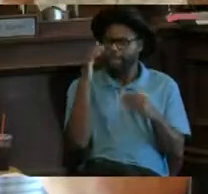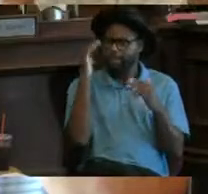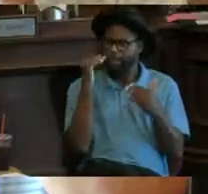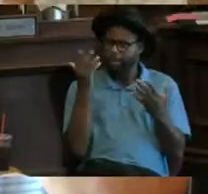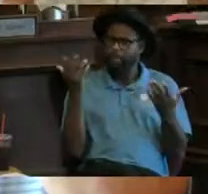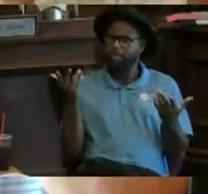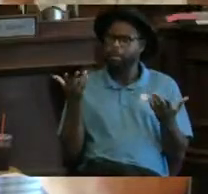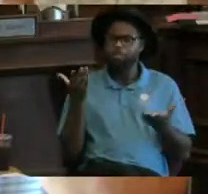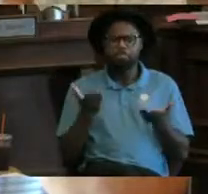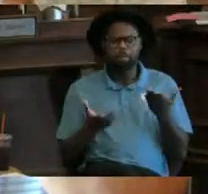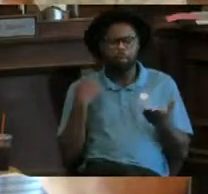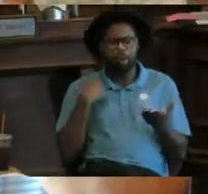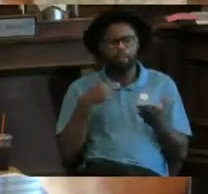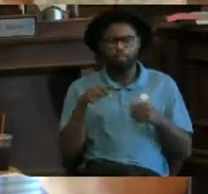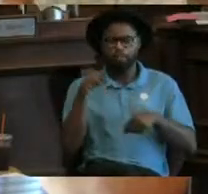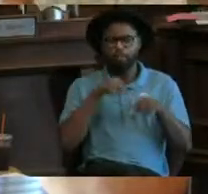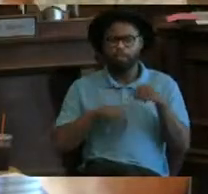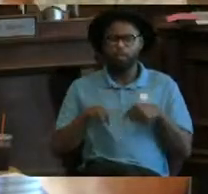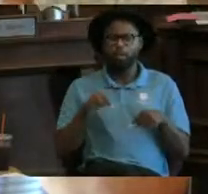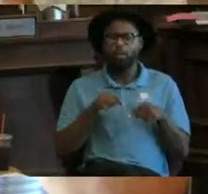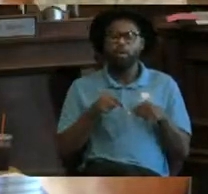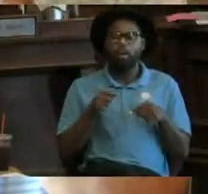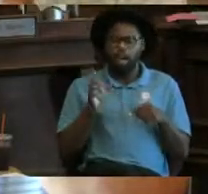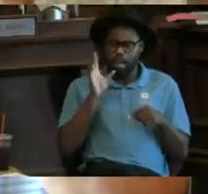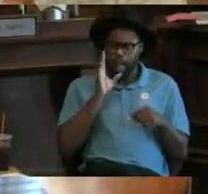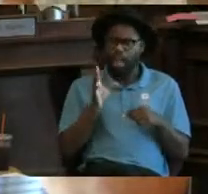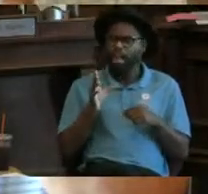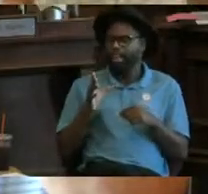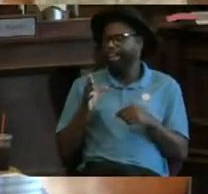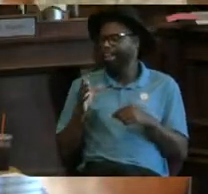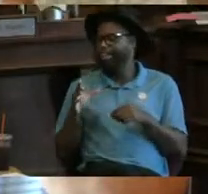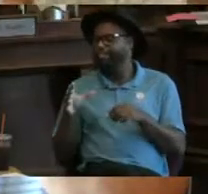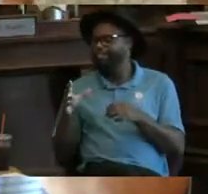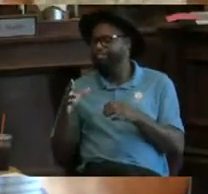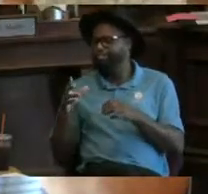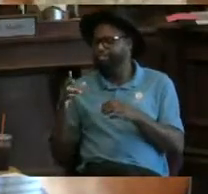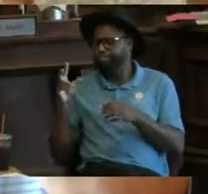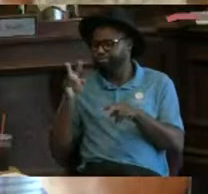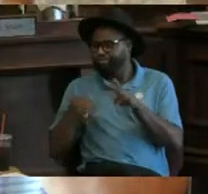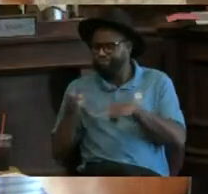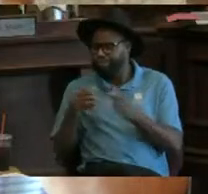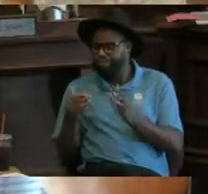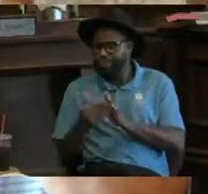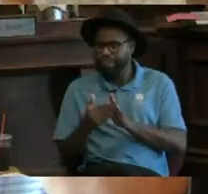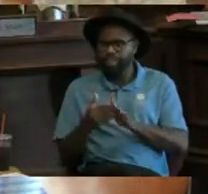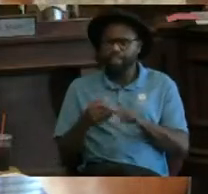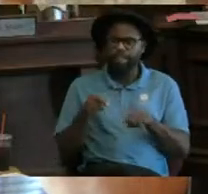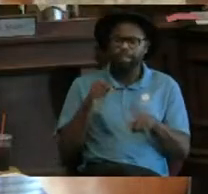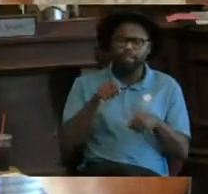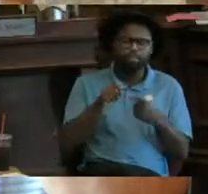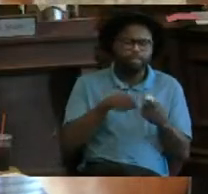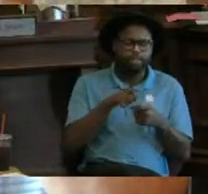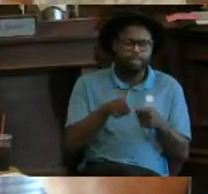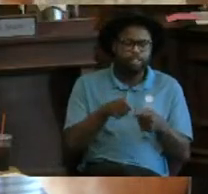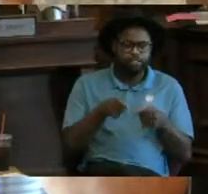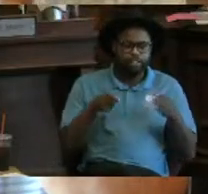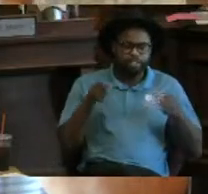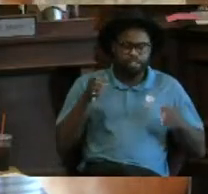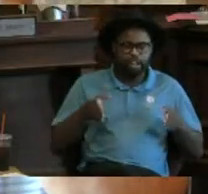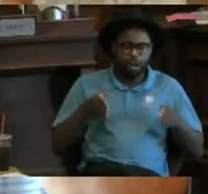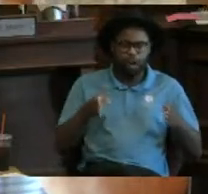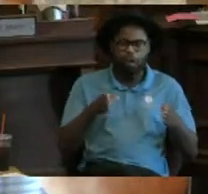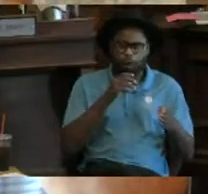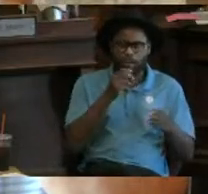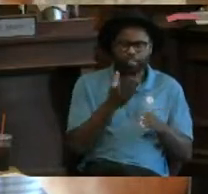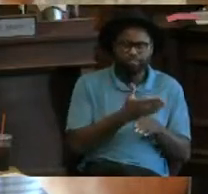maybe we need to go back and look at resodding something. Maybe there was a saw cut that wasn't done appropriately on a particular sidewalk flag. So no, we're gonna have to go